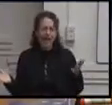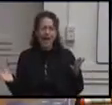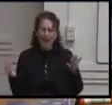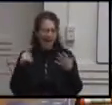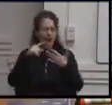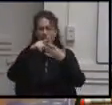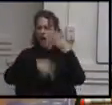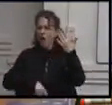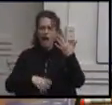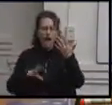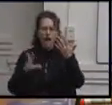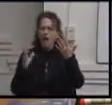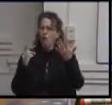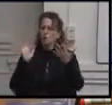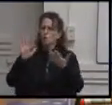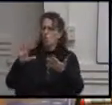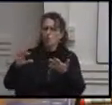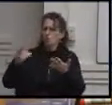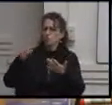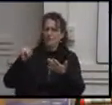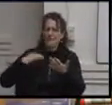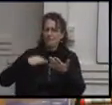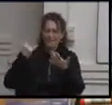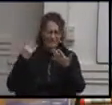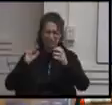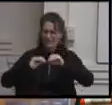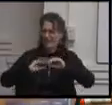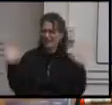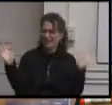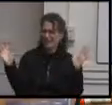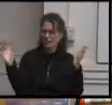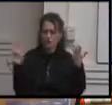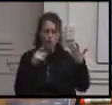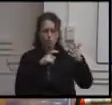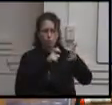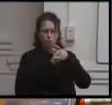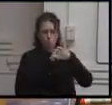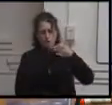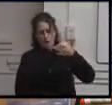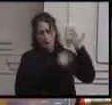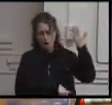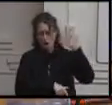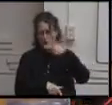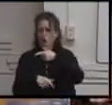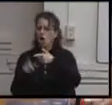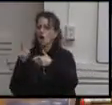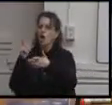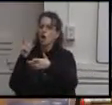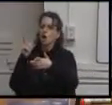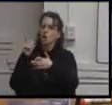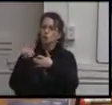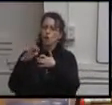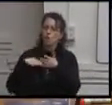clear explanation of the high-level circle of support